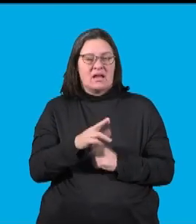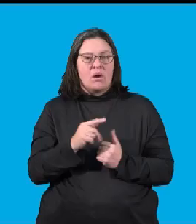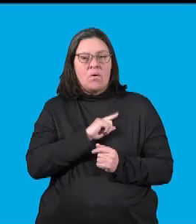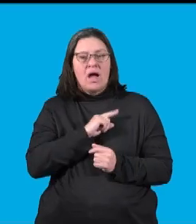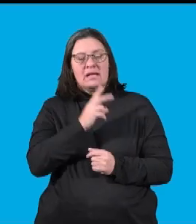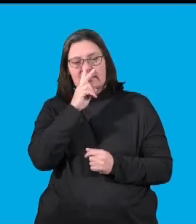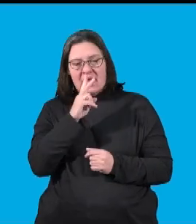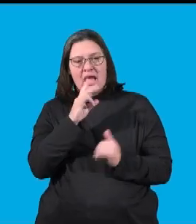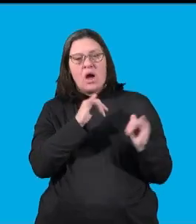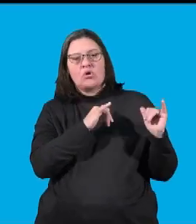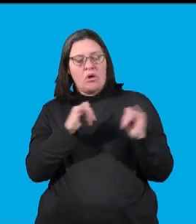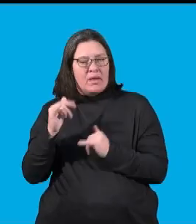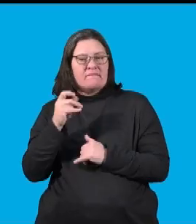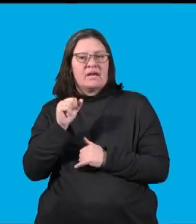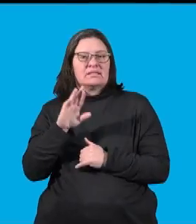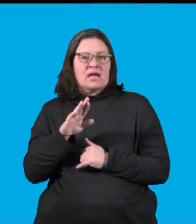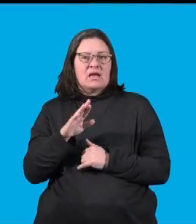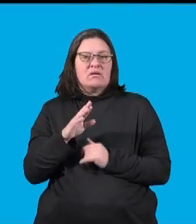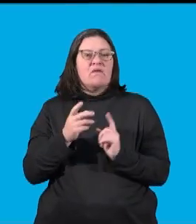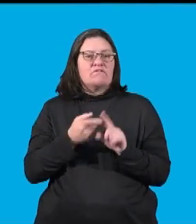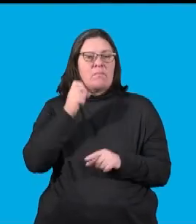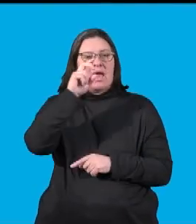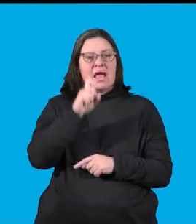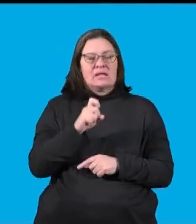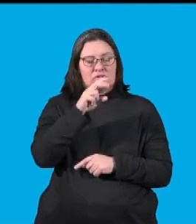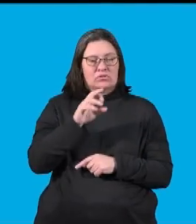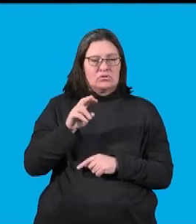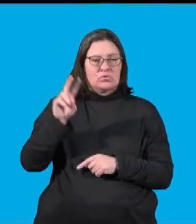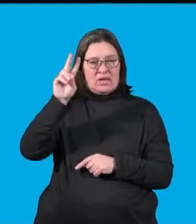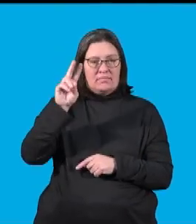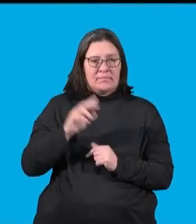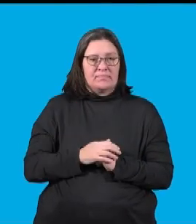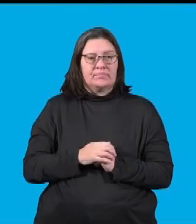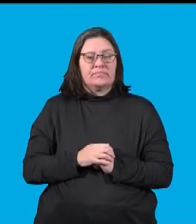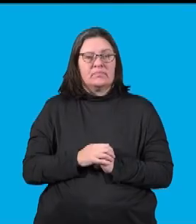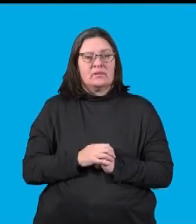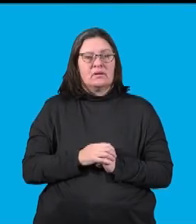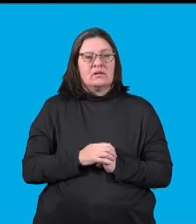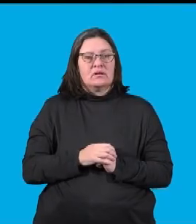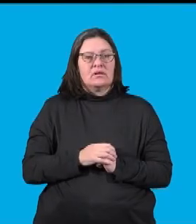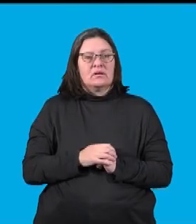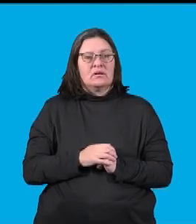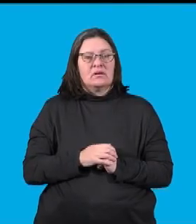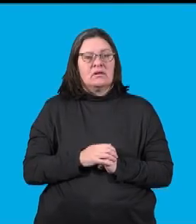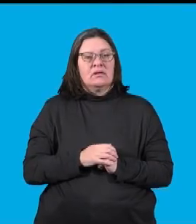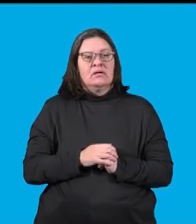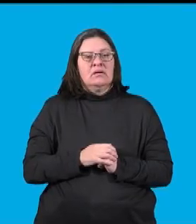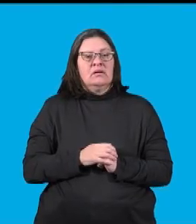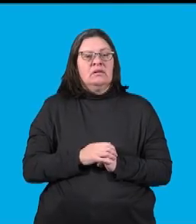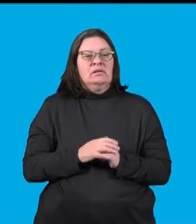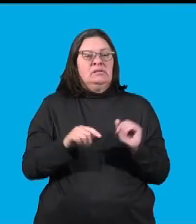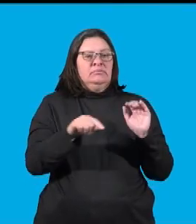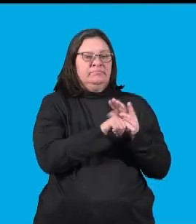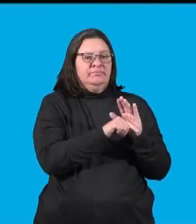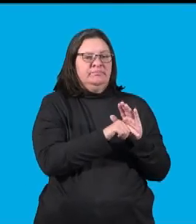go to factor theorem because I can see that there's a common factor which I can take out of x squared. All right. So, in fact, let's take